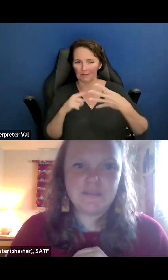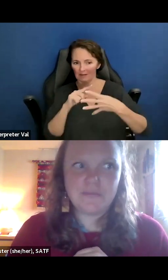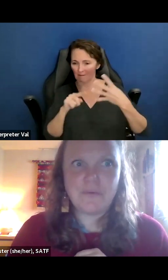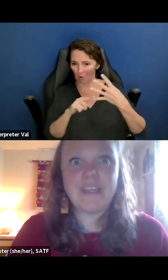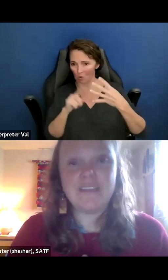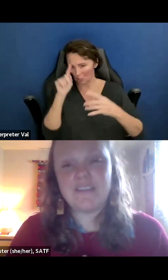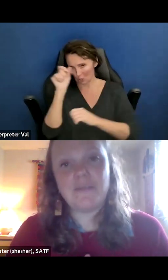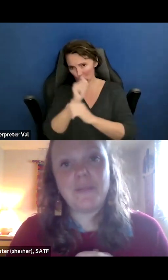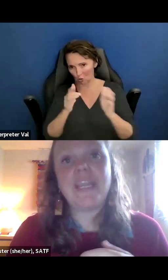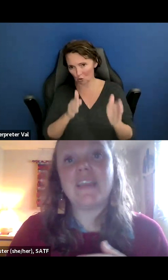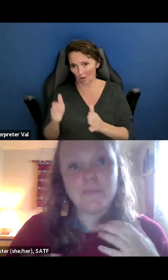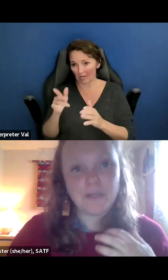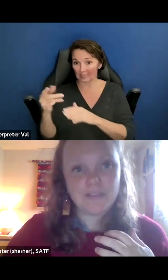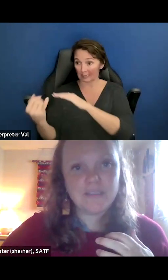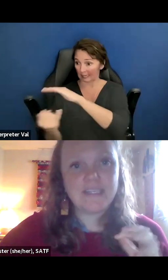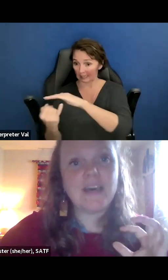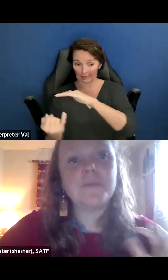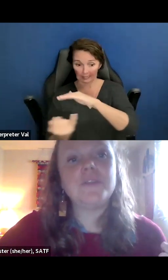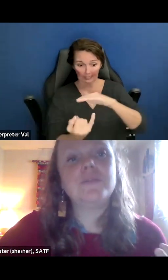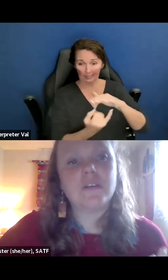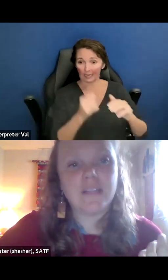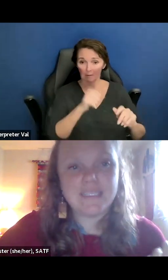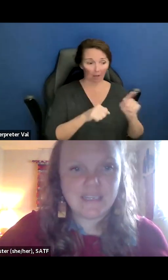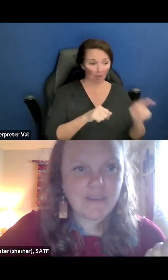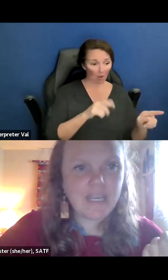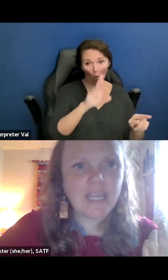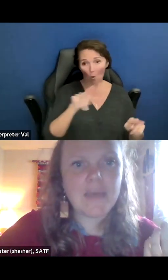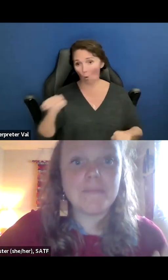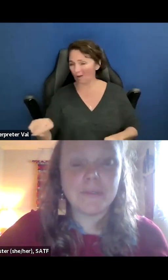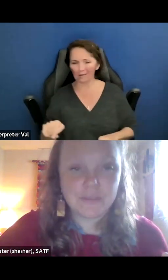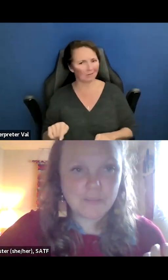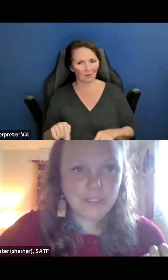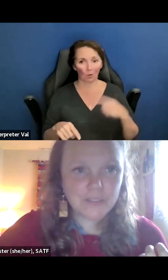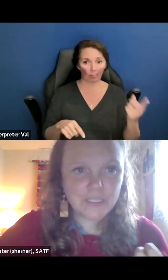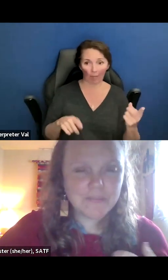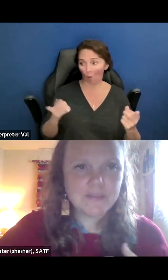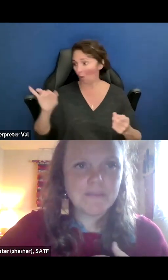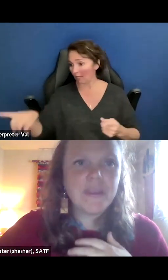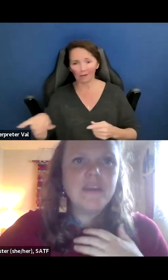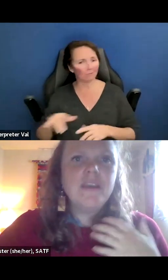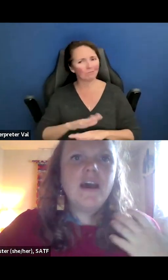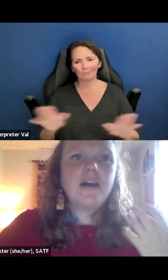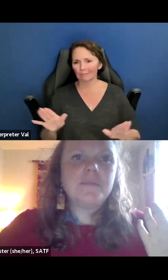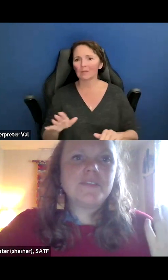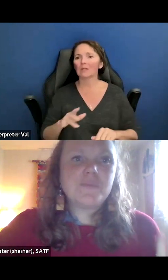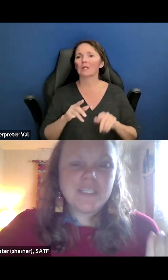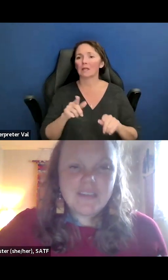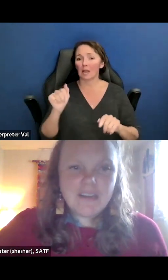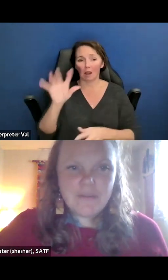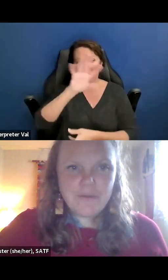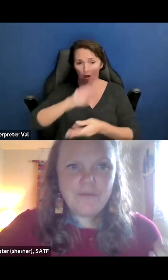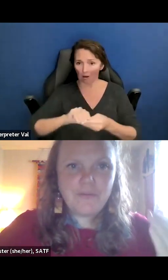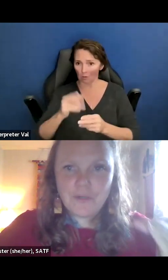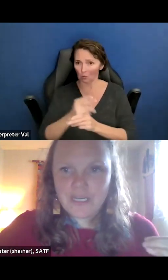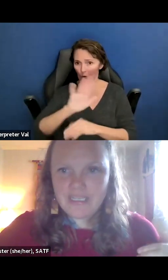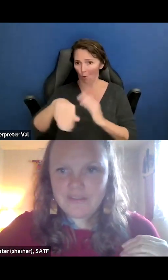key ways that we can partner to help you all identify and build those partnerships. So we're going to